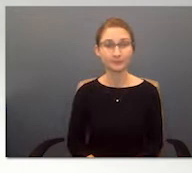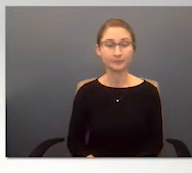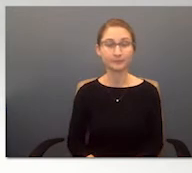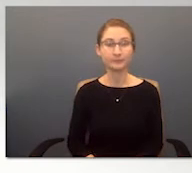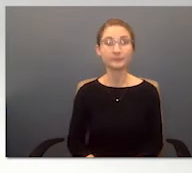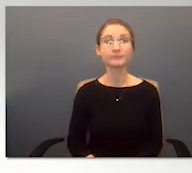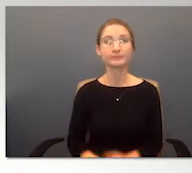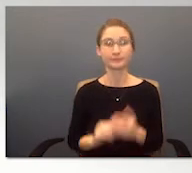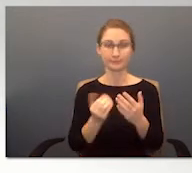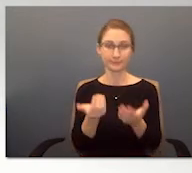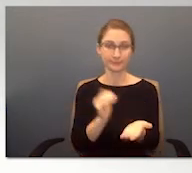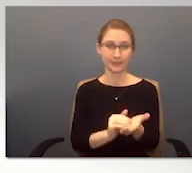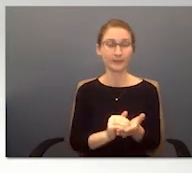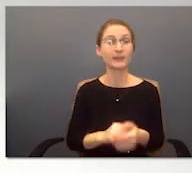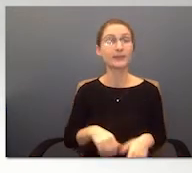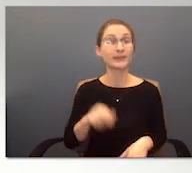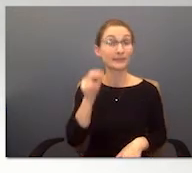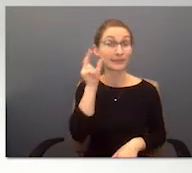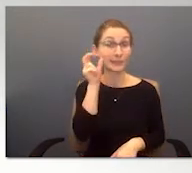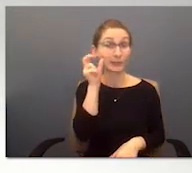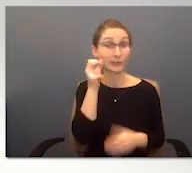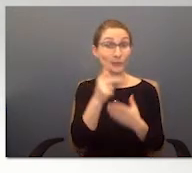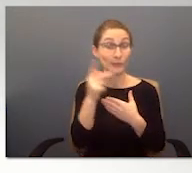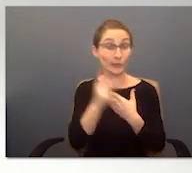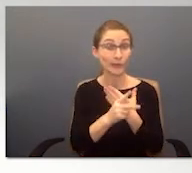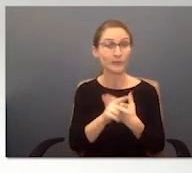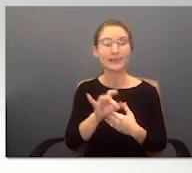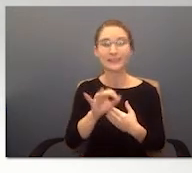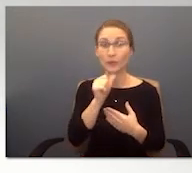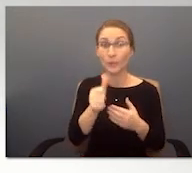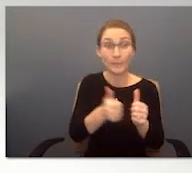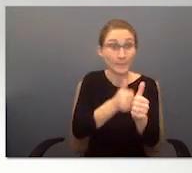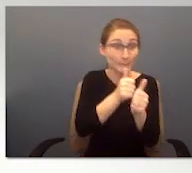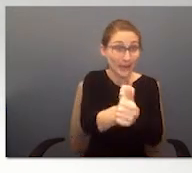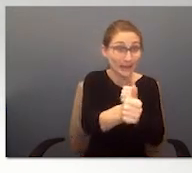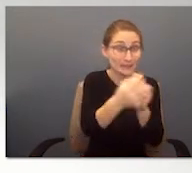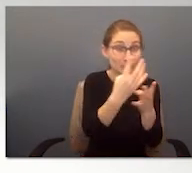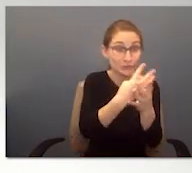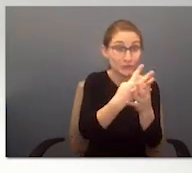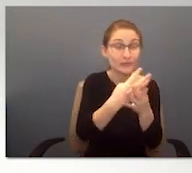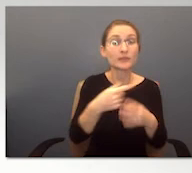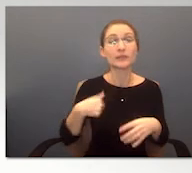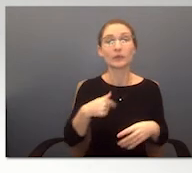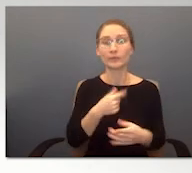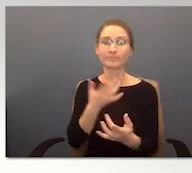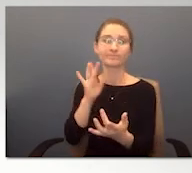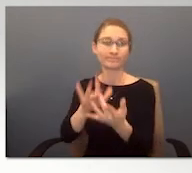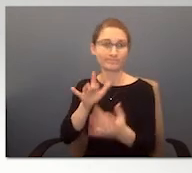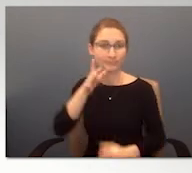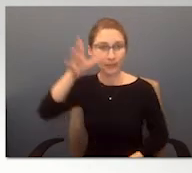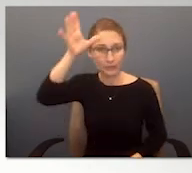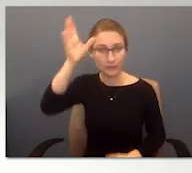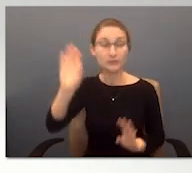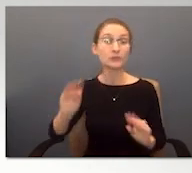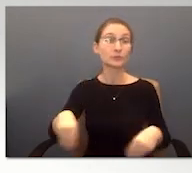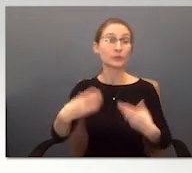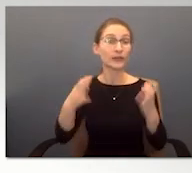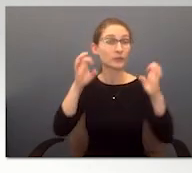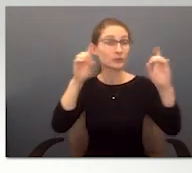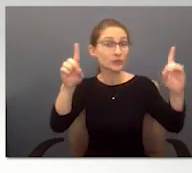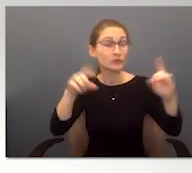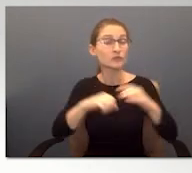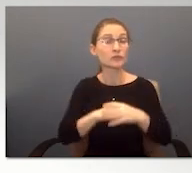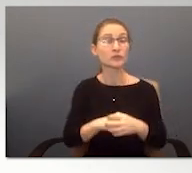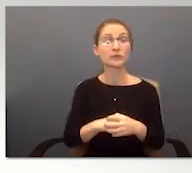Newborn hearing programs, again, following up on all newborns that don't pass the initial hearing screen, contacting parents and providing